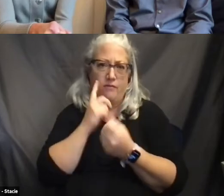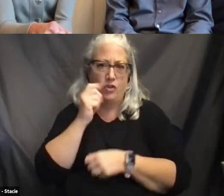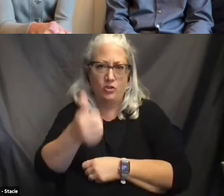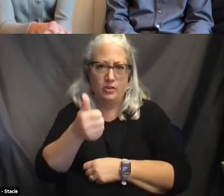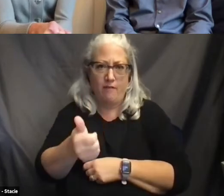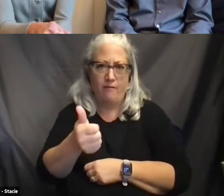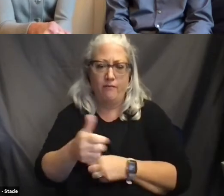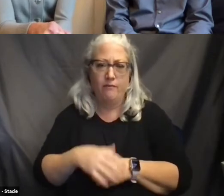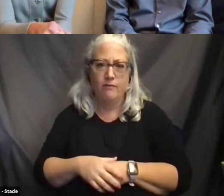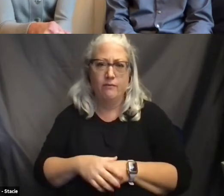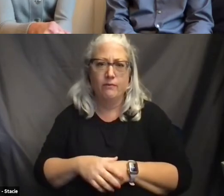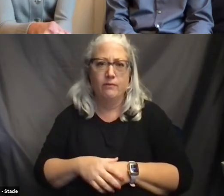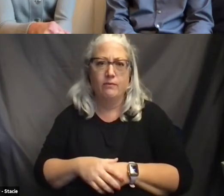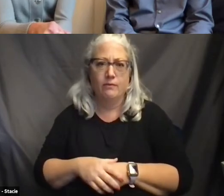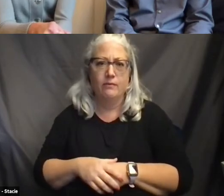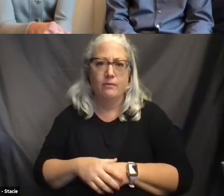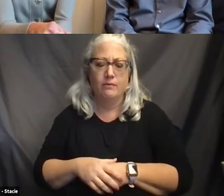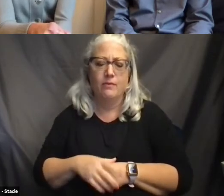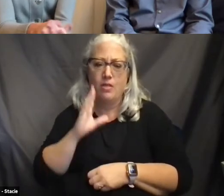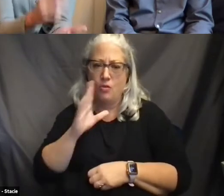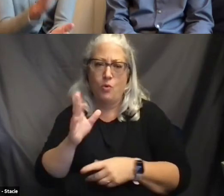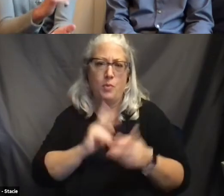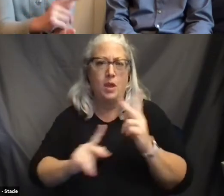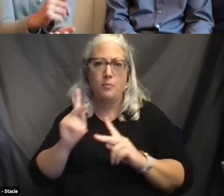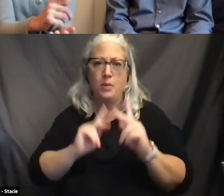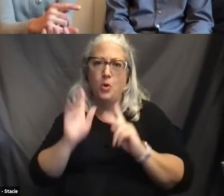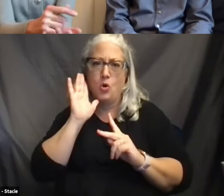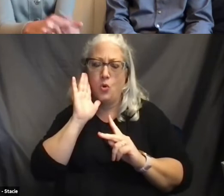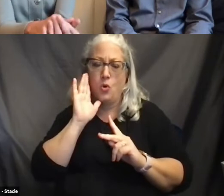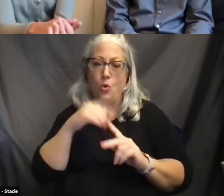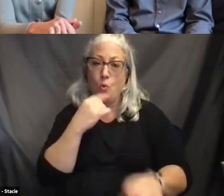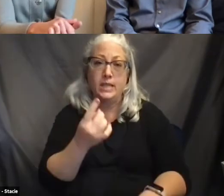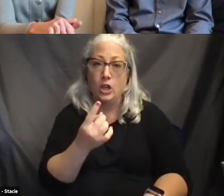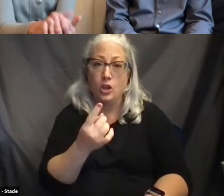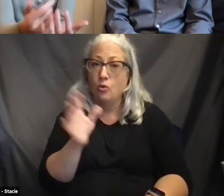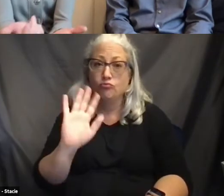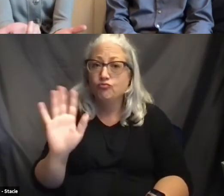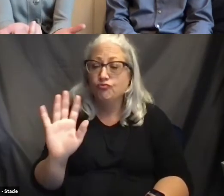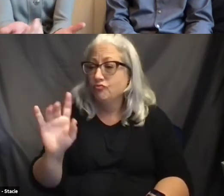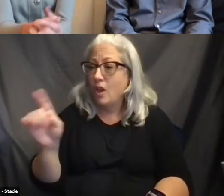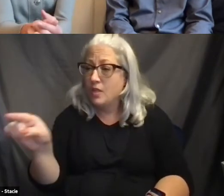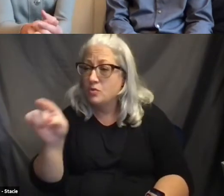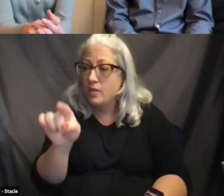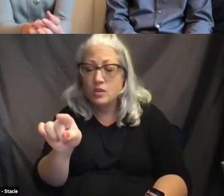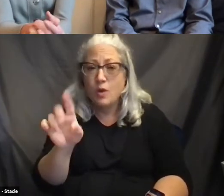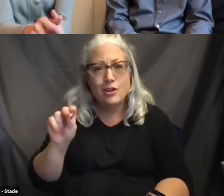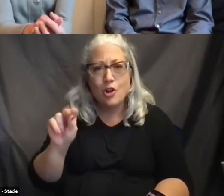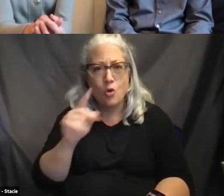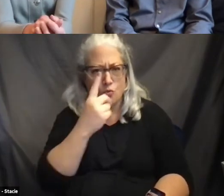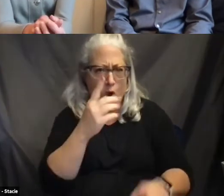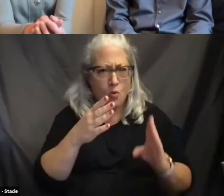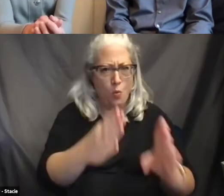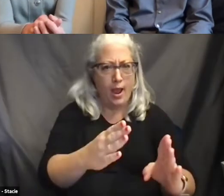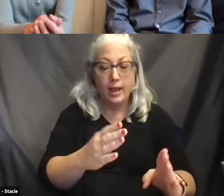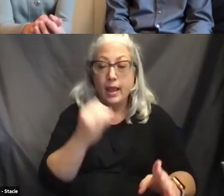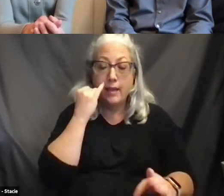know, there are going to be people who tell you there's only one way to do something, and if you don't agree with that, go get a second